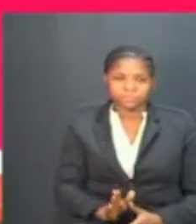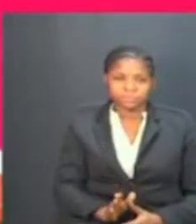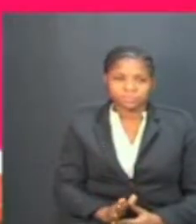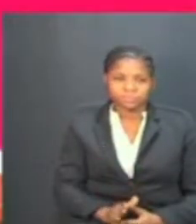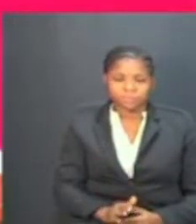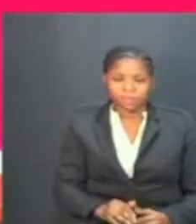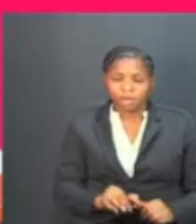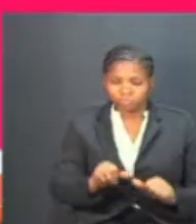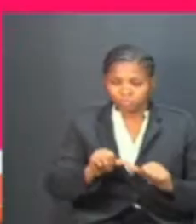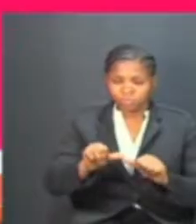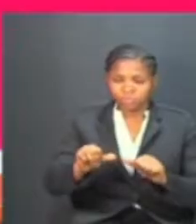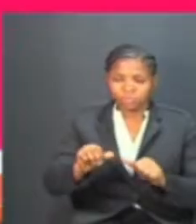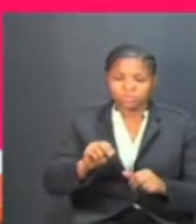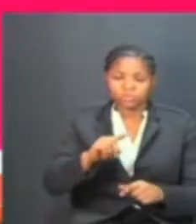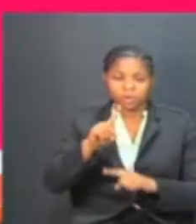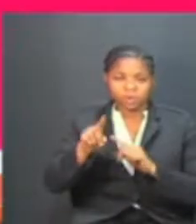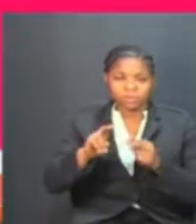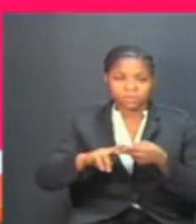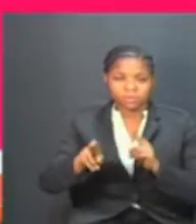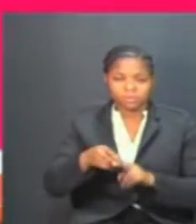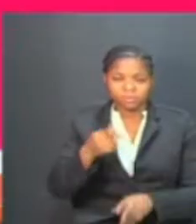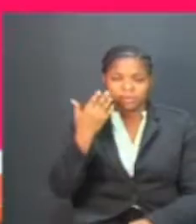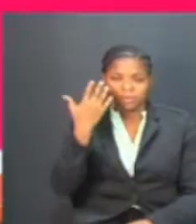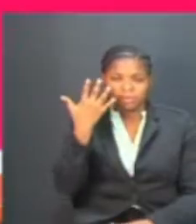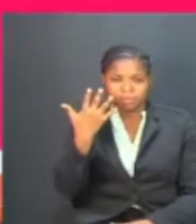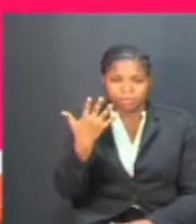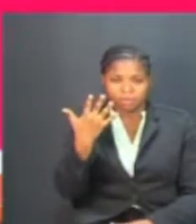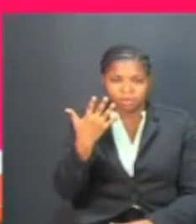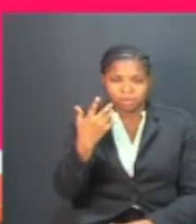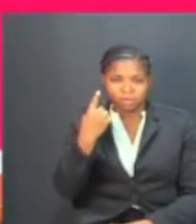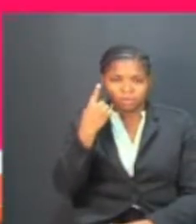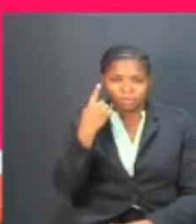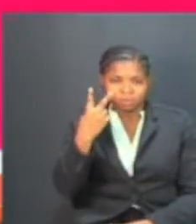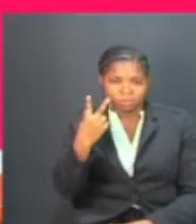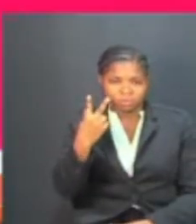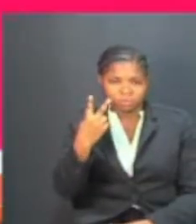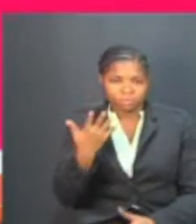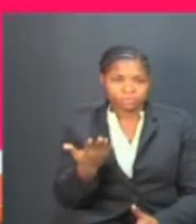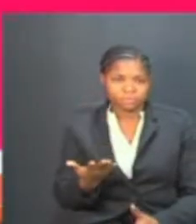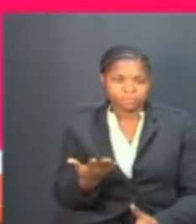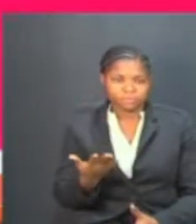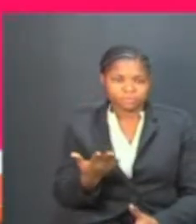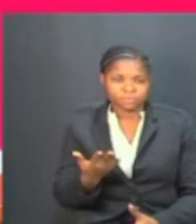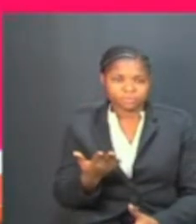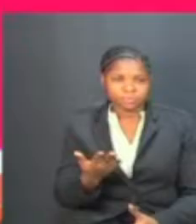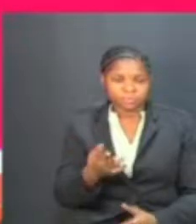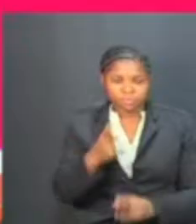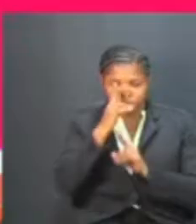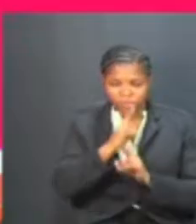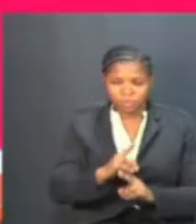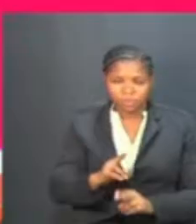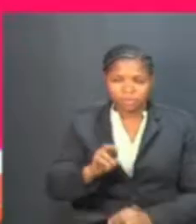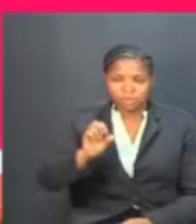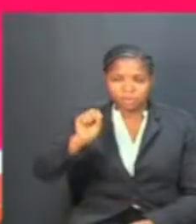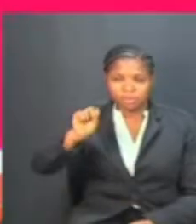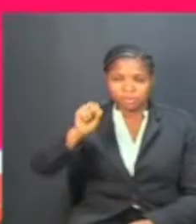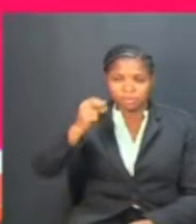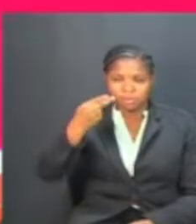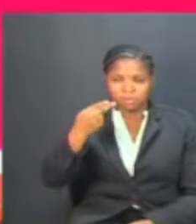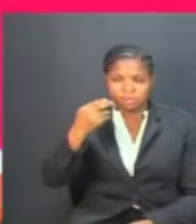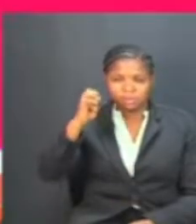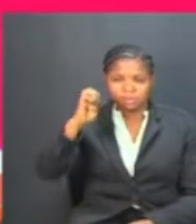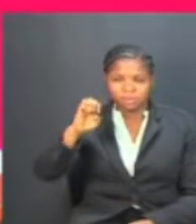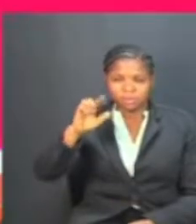Thank you, Mr. Speaker. Standing in the name of Honourable Shirley Che, Member of Parliament for